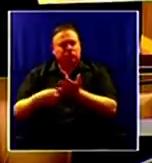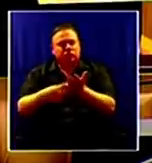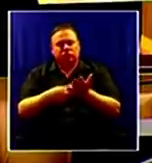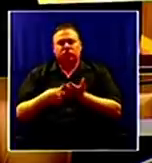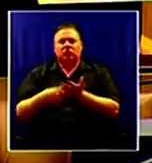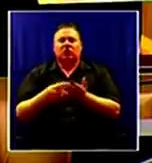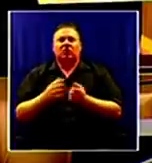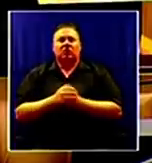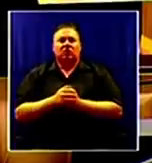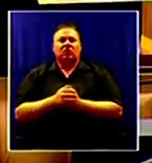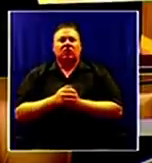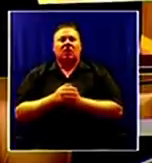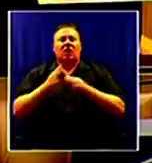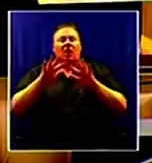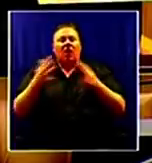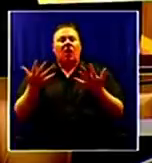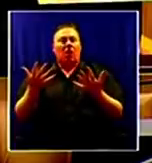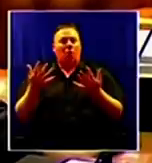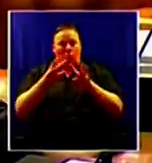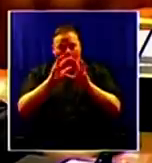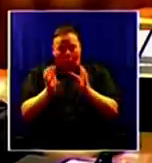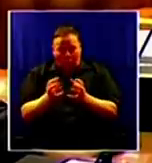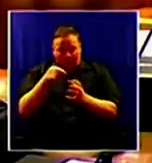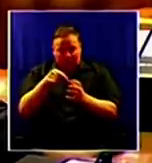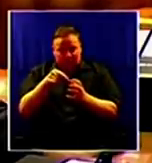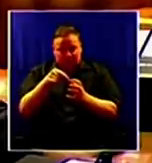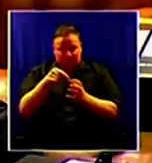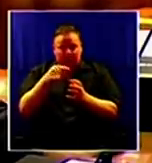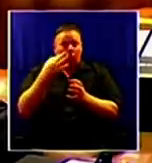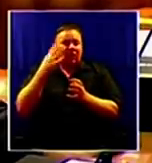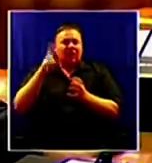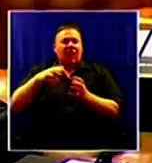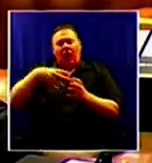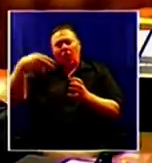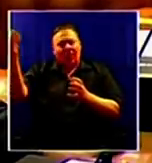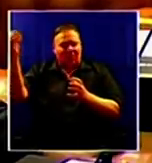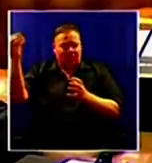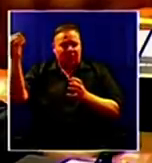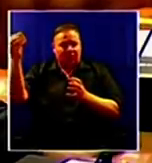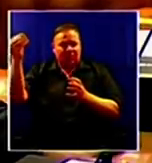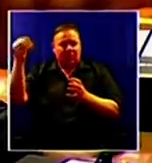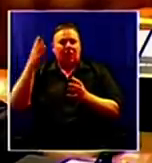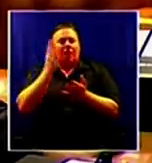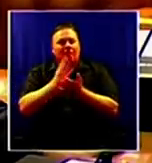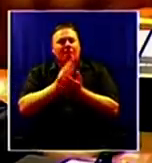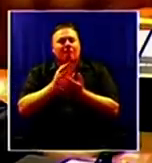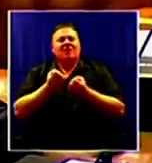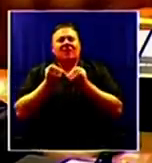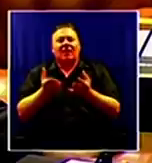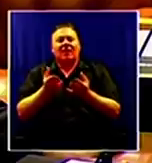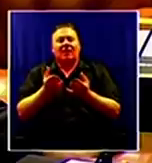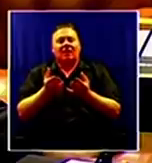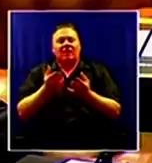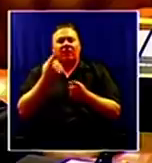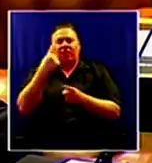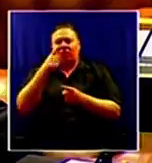earth much better than what we found, so that the future generations can enjoy